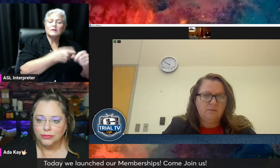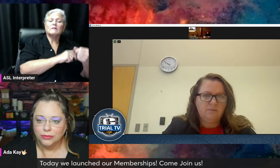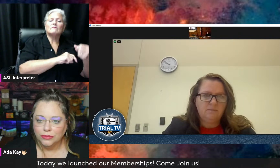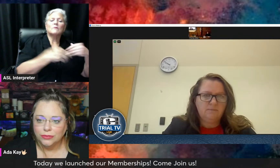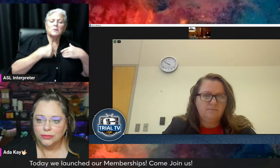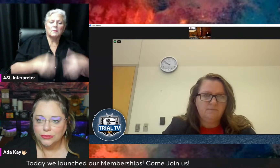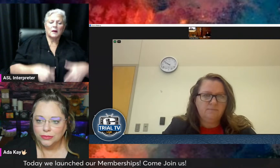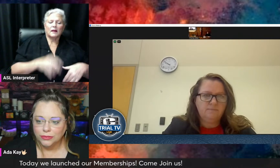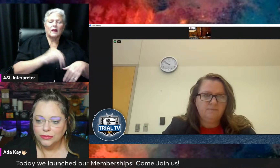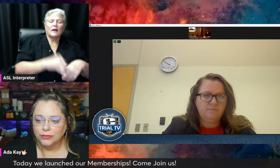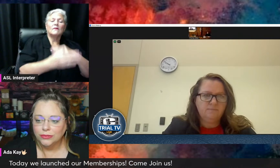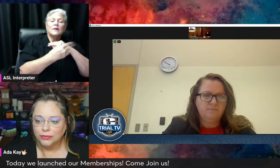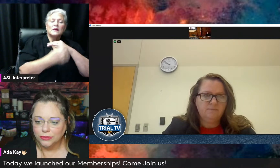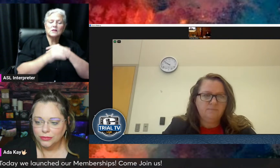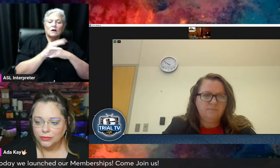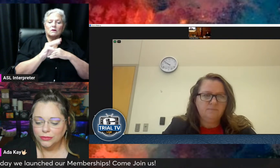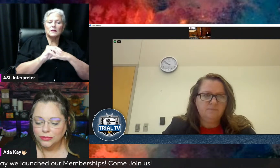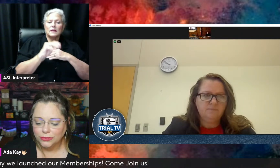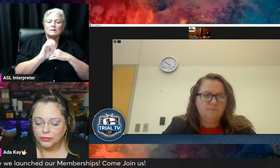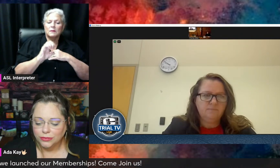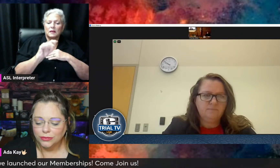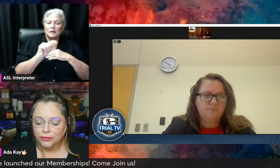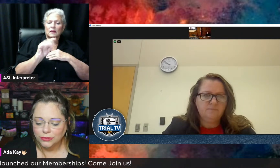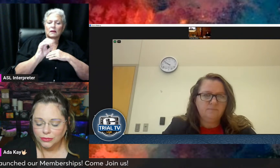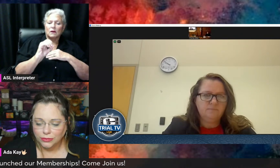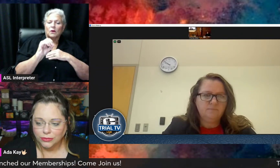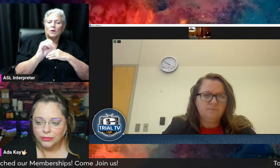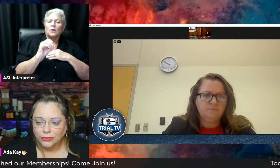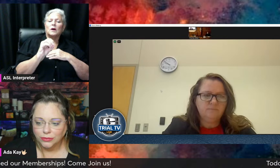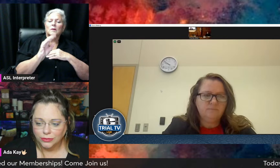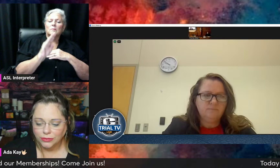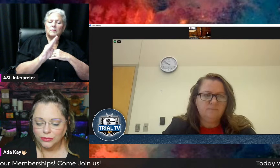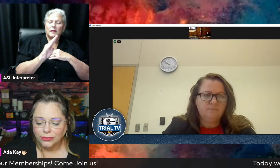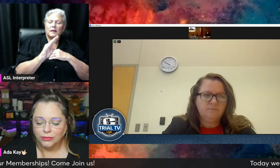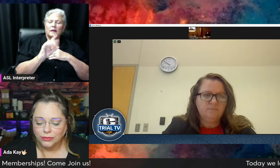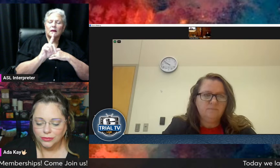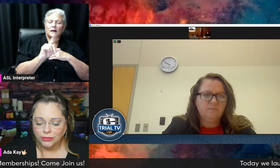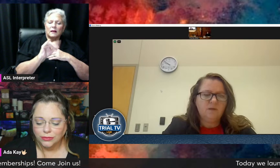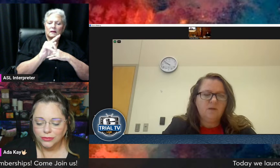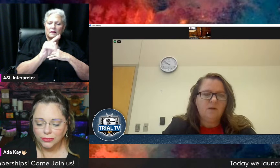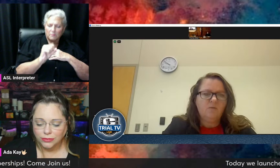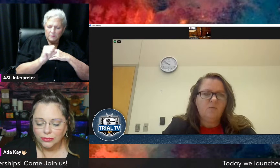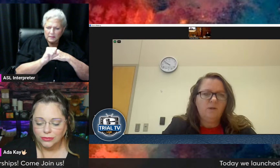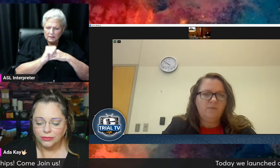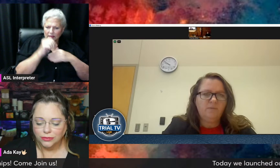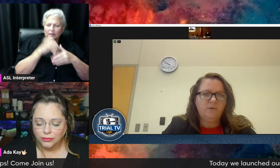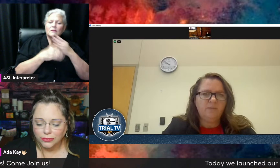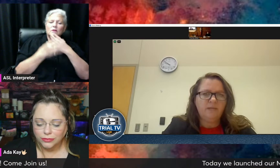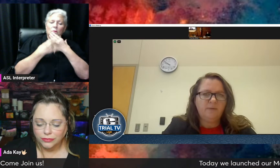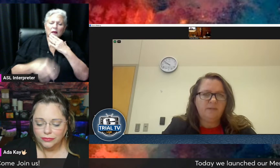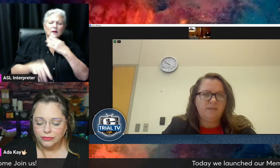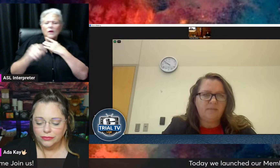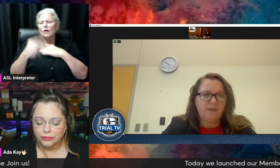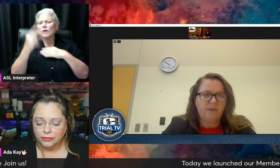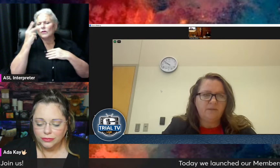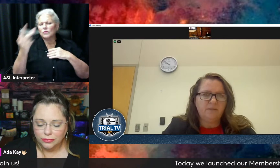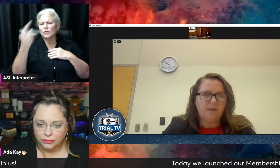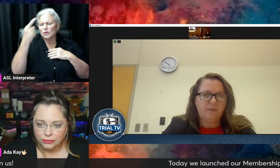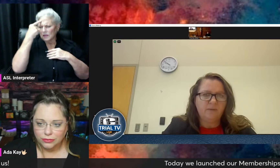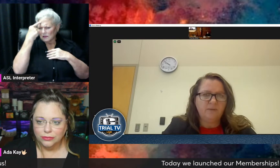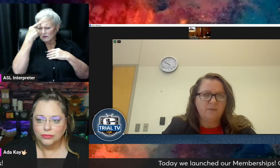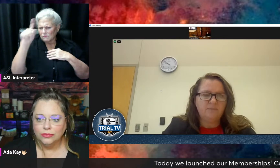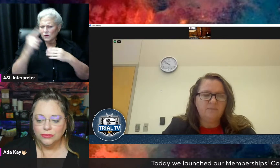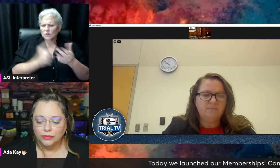And are you looking for metabolites in the blood, or are you looking for something different? We look for both metabolites and